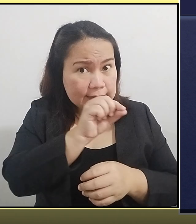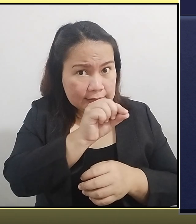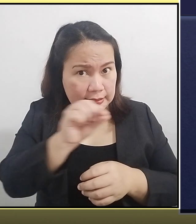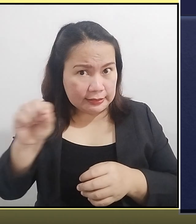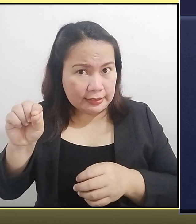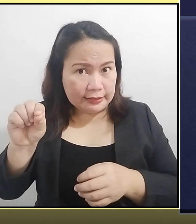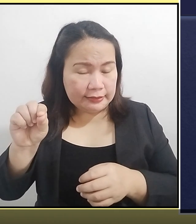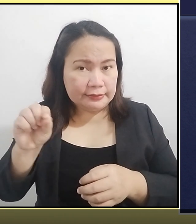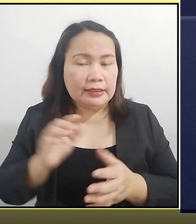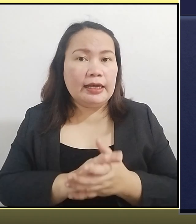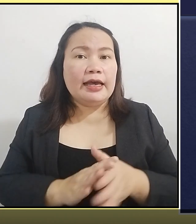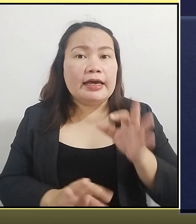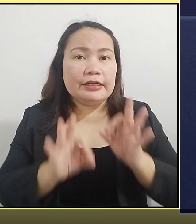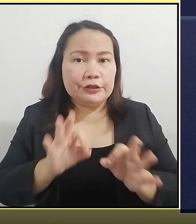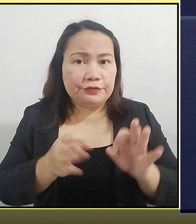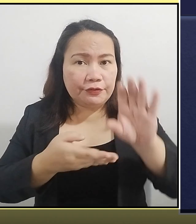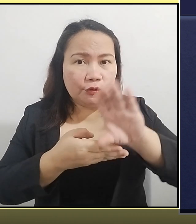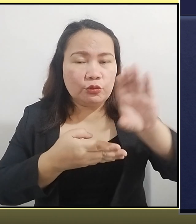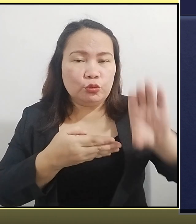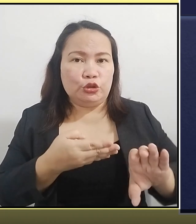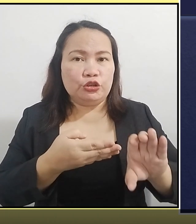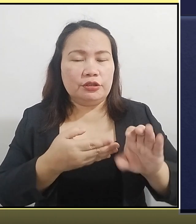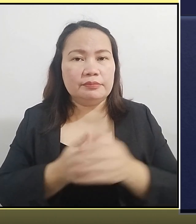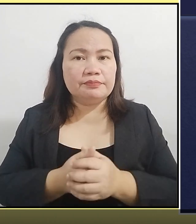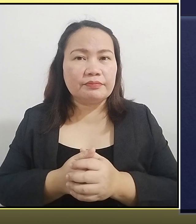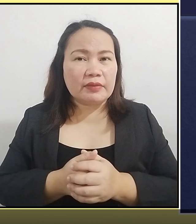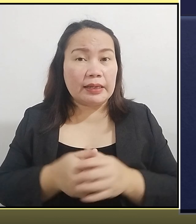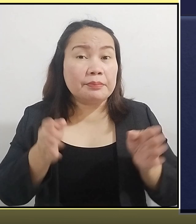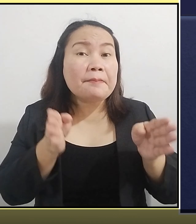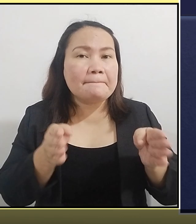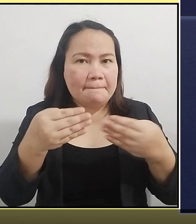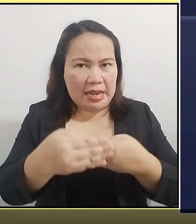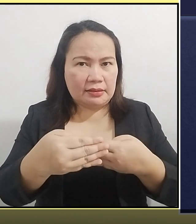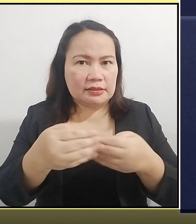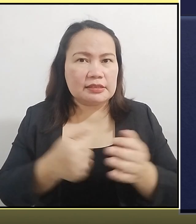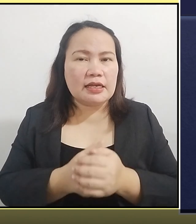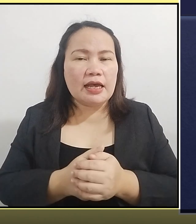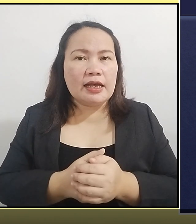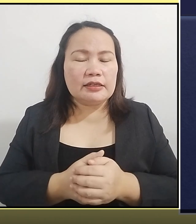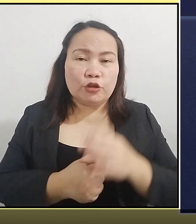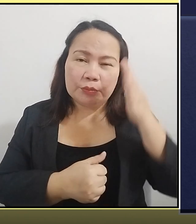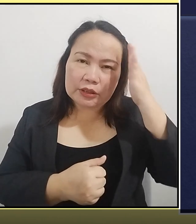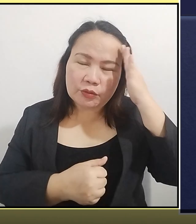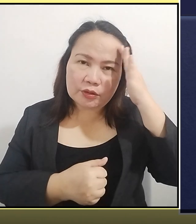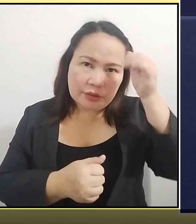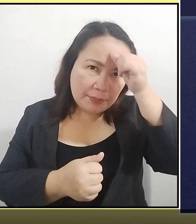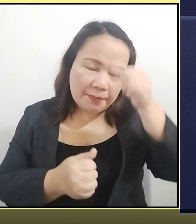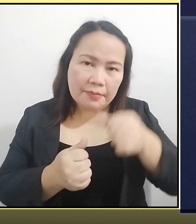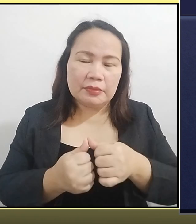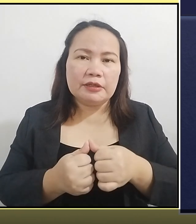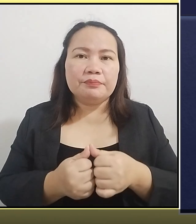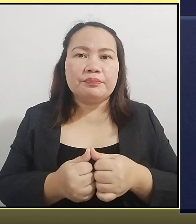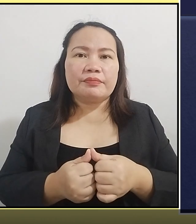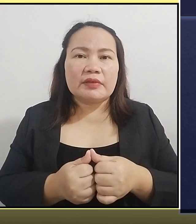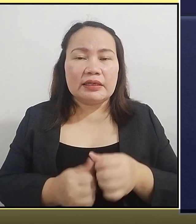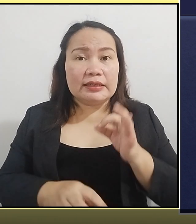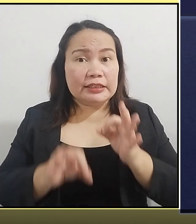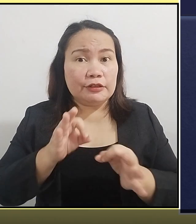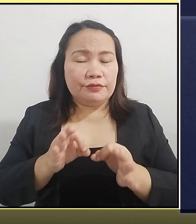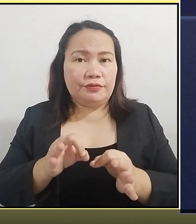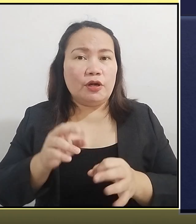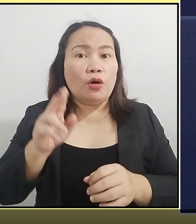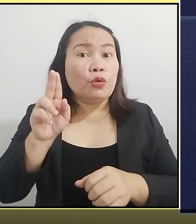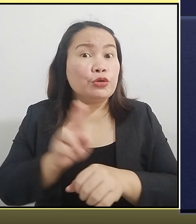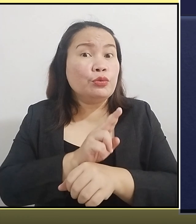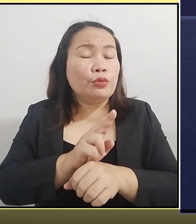Kapag conclusion, rather, i-box natin. So, para yun nang lagi natin ginagamit. So, kung ikaw, lagi ka nanonood